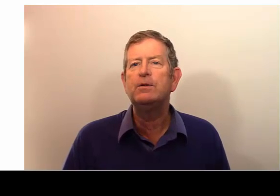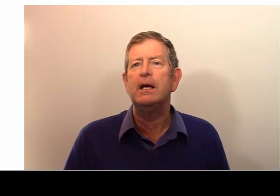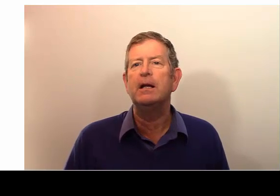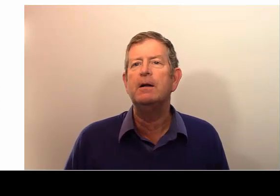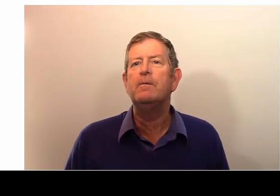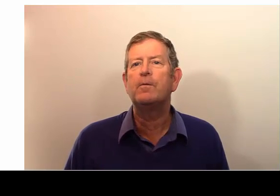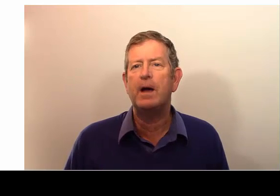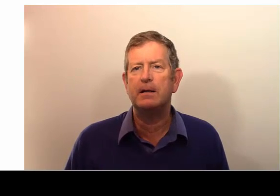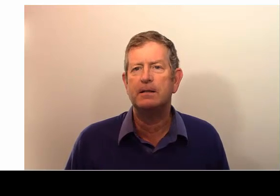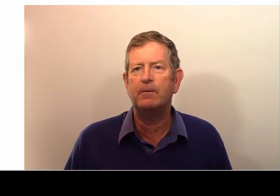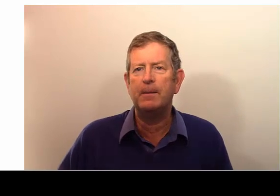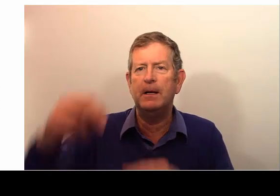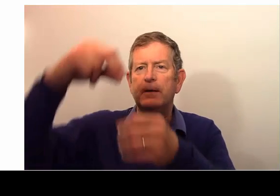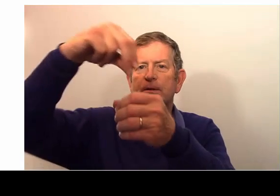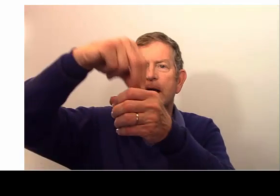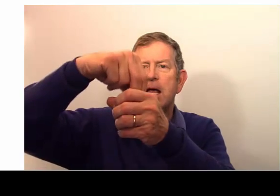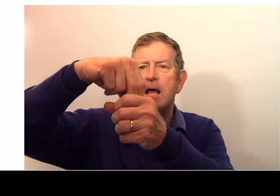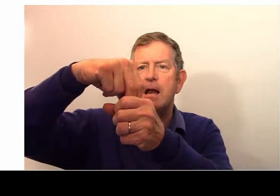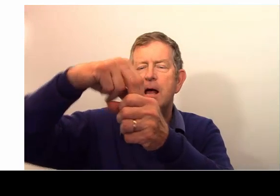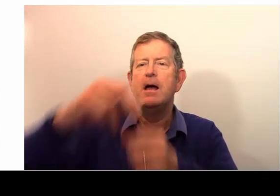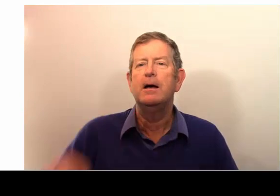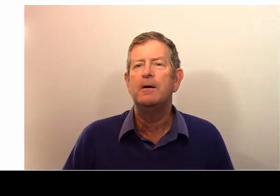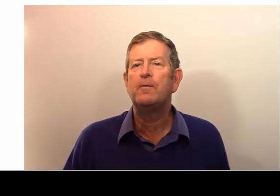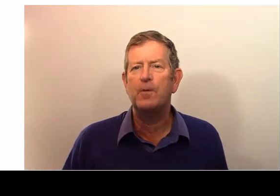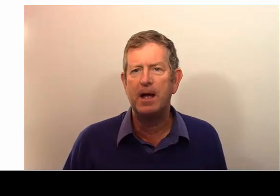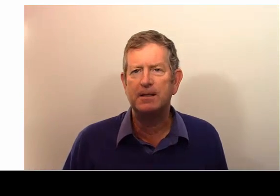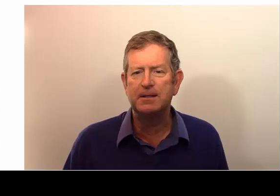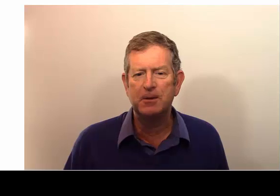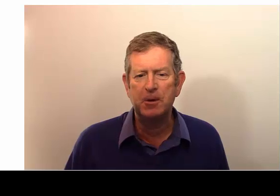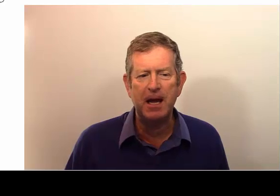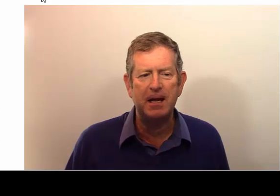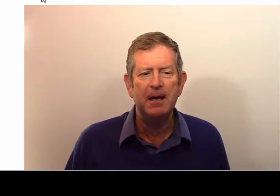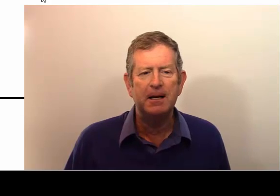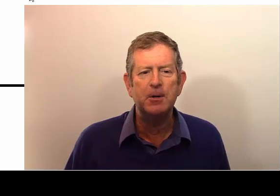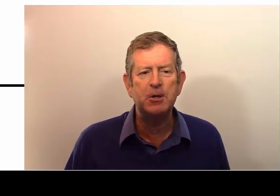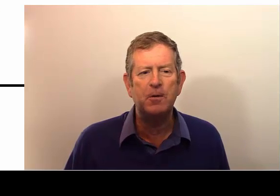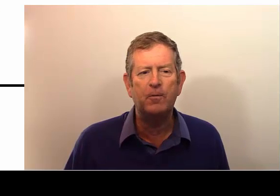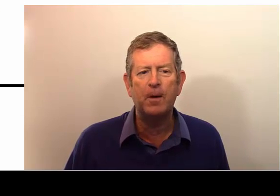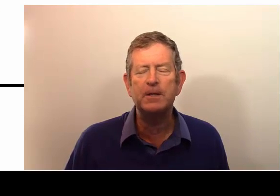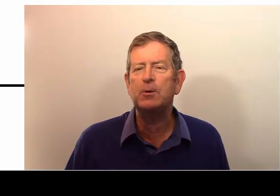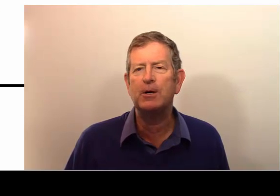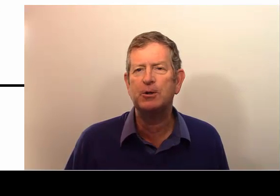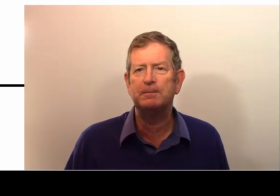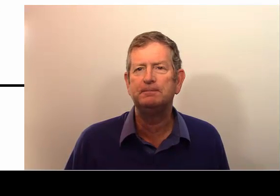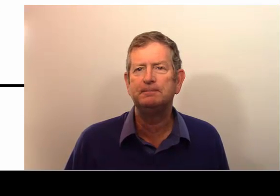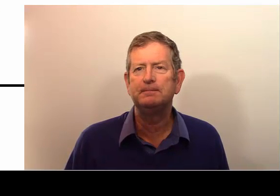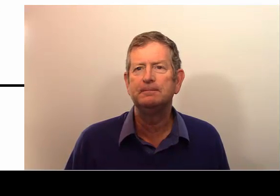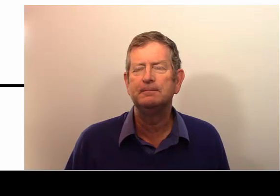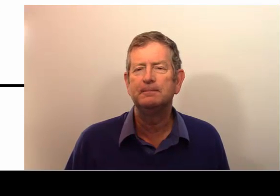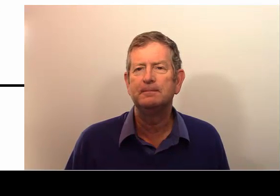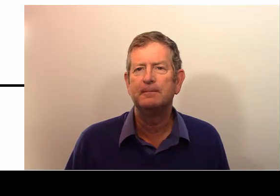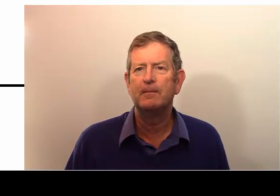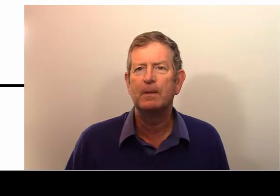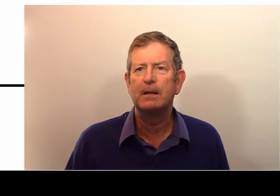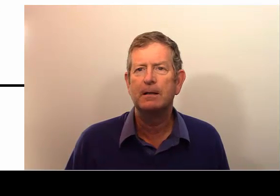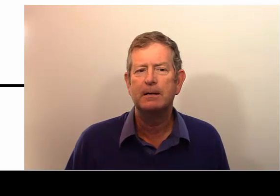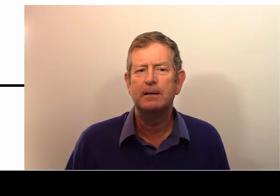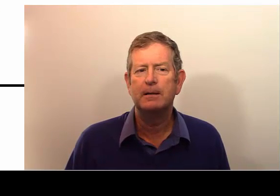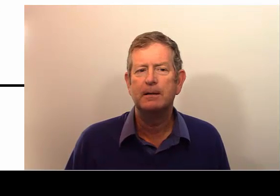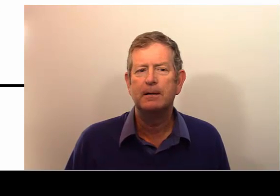family lives in France. The family lives in France. Okay, number 2, form this question.